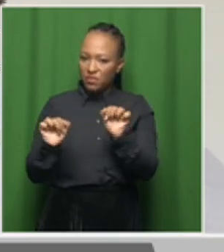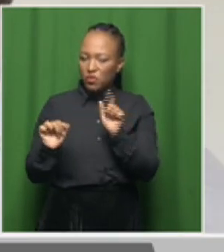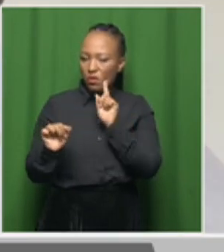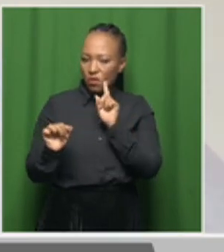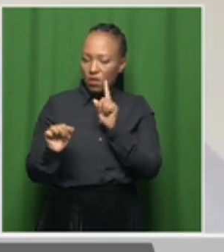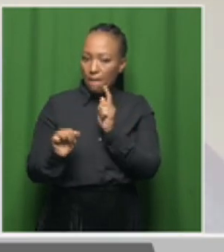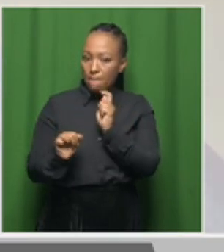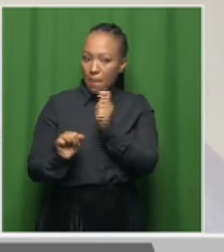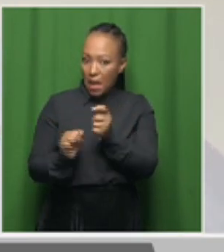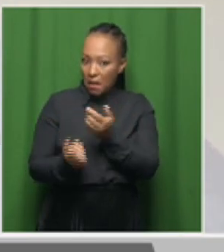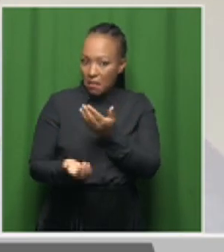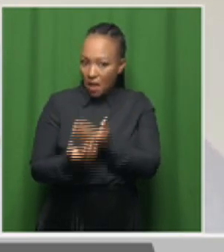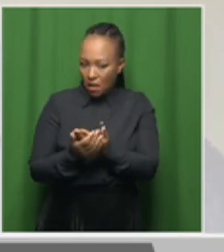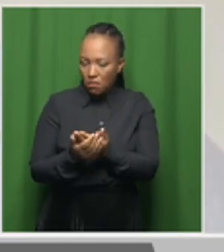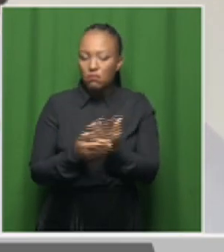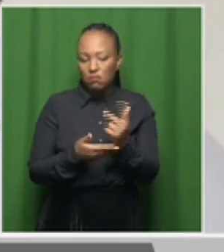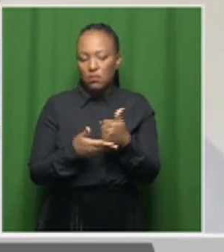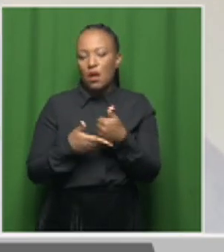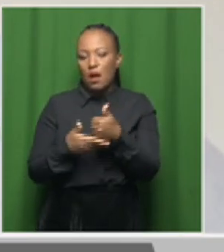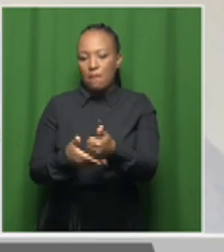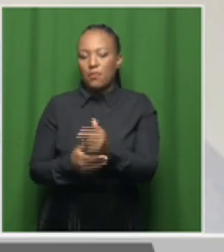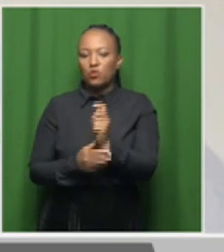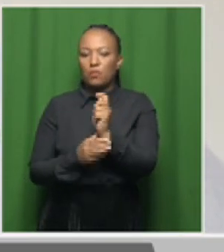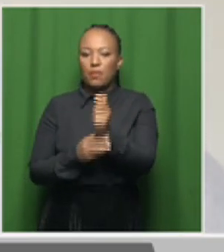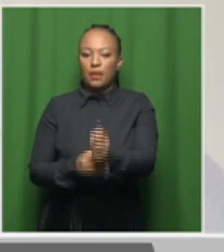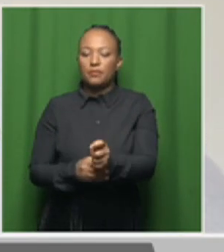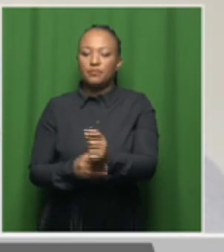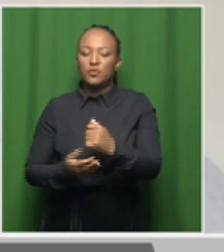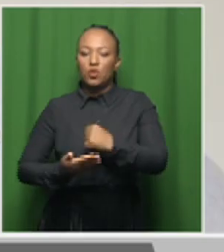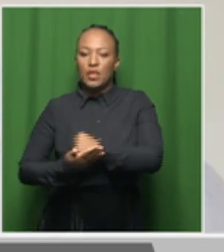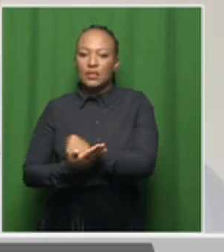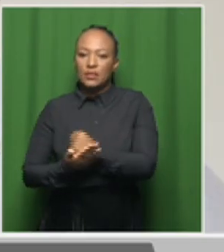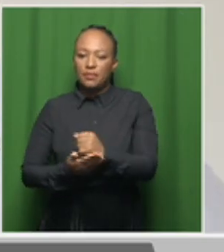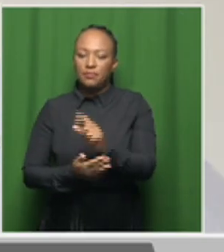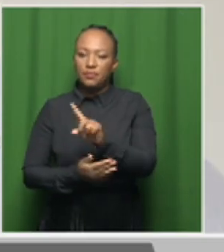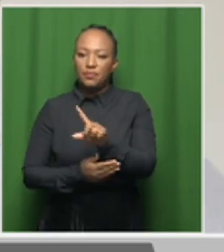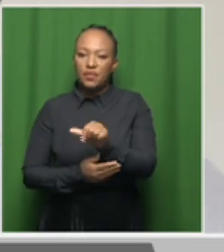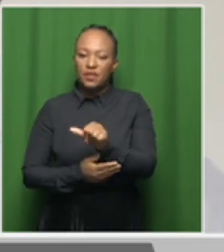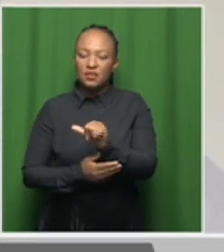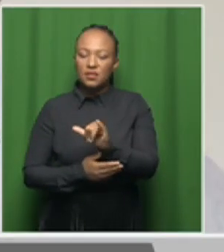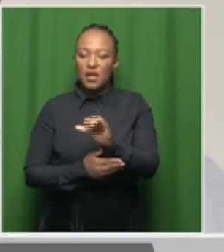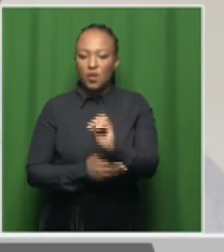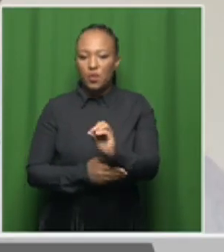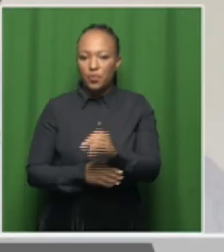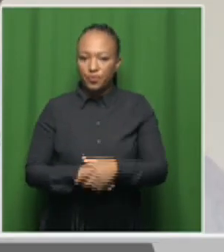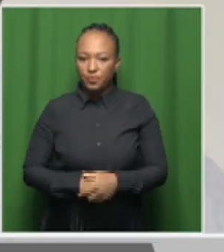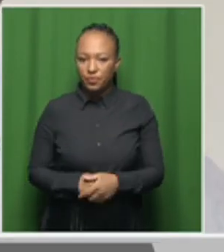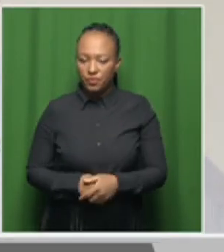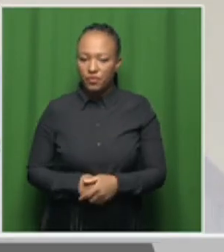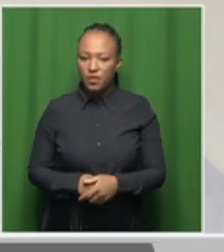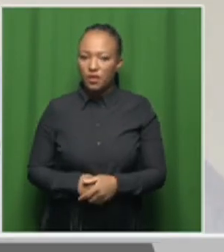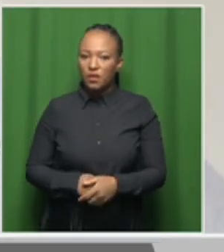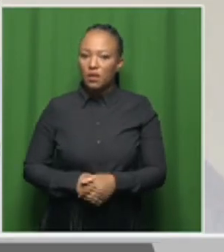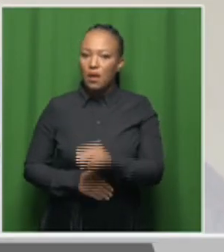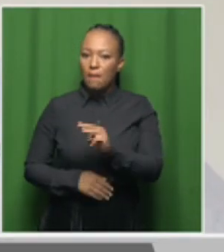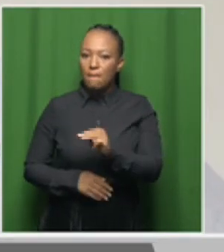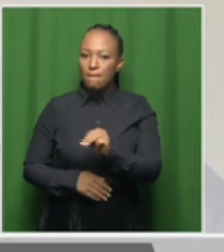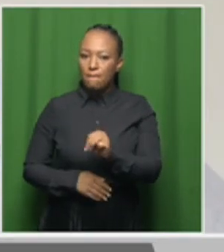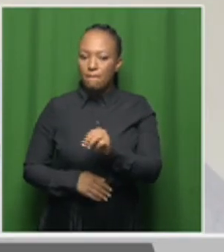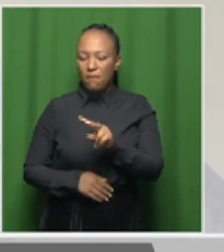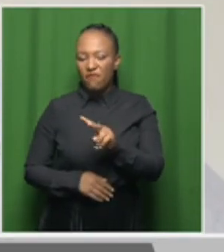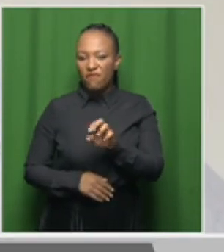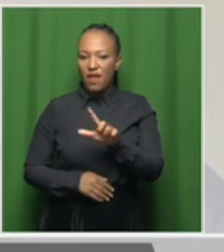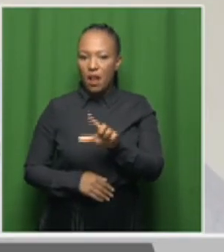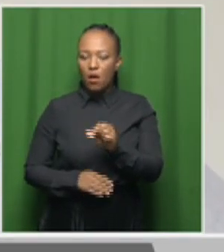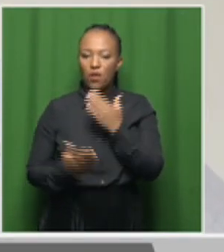then they help you then pay for your studies, and then you can enroll in a Zaio course that way. Mvelo, thank you for speaking to that and those offerings